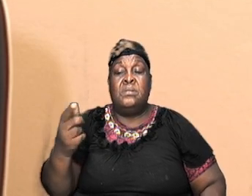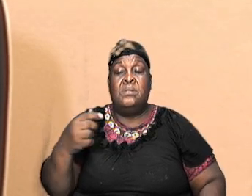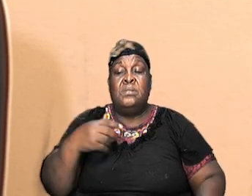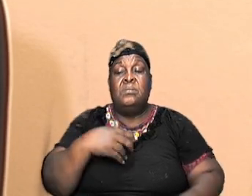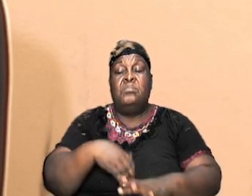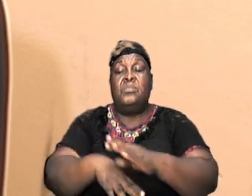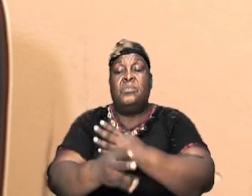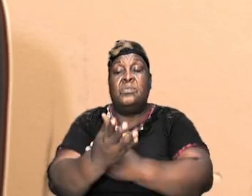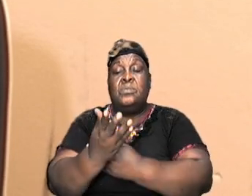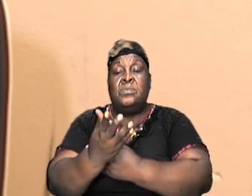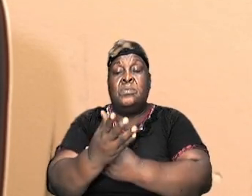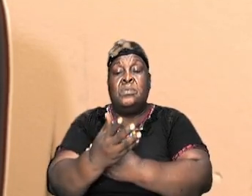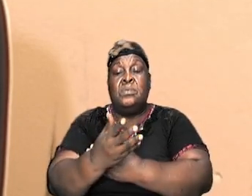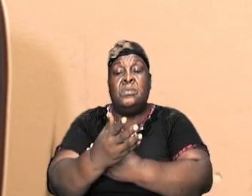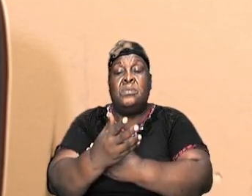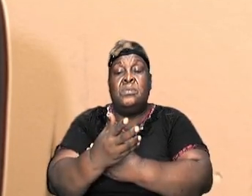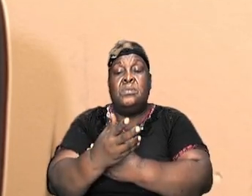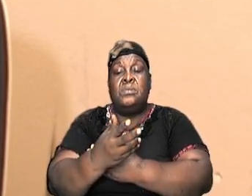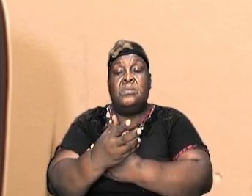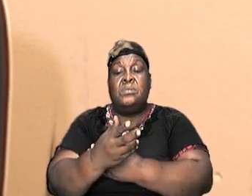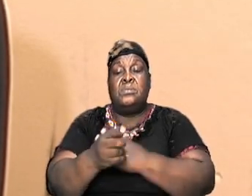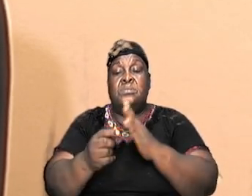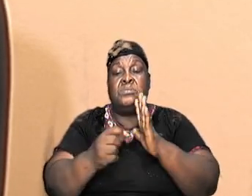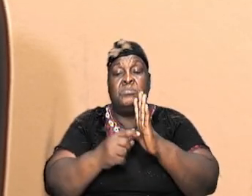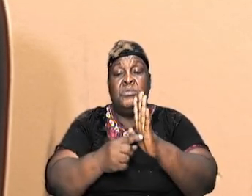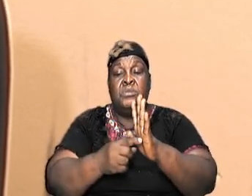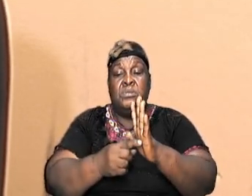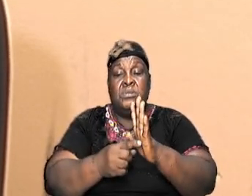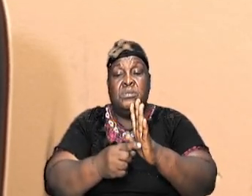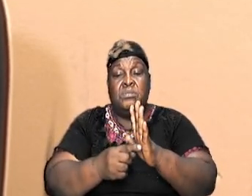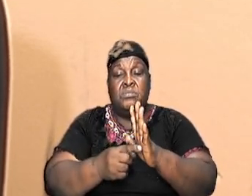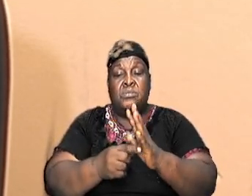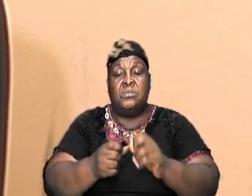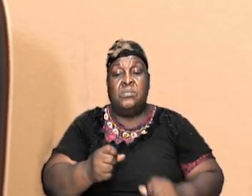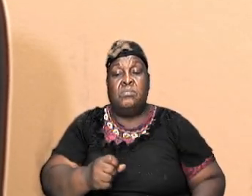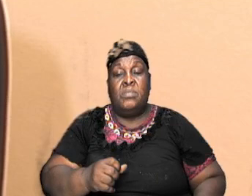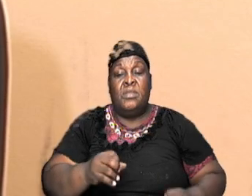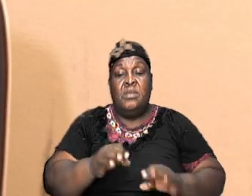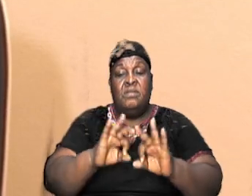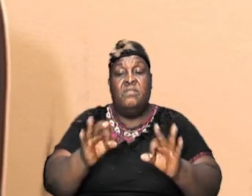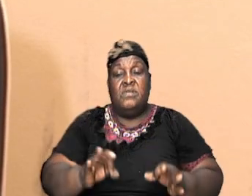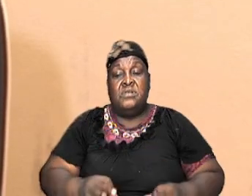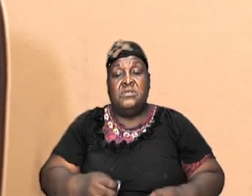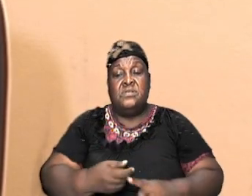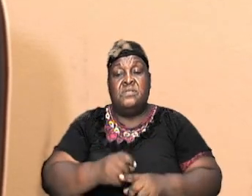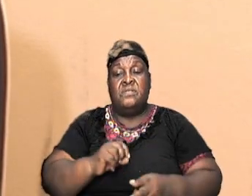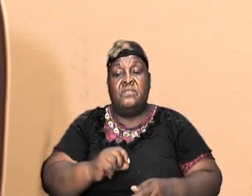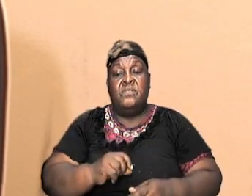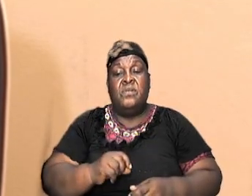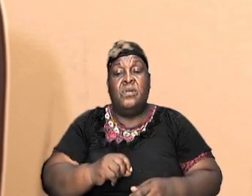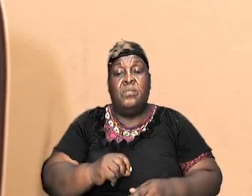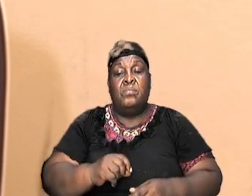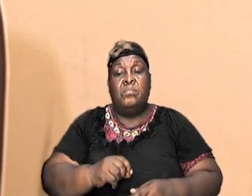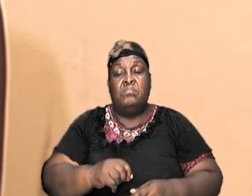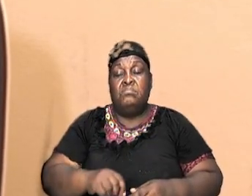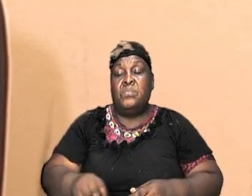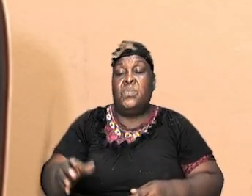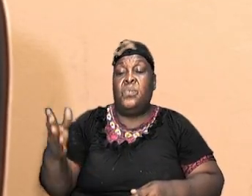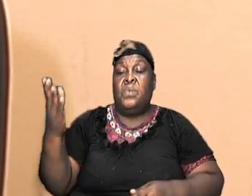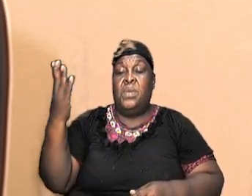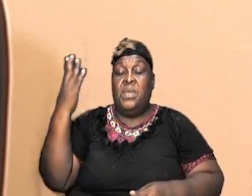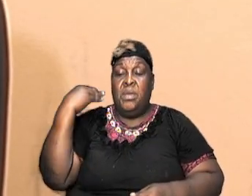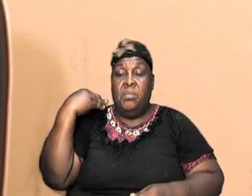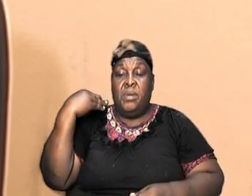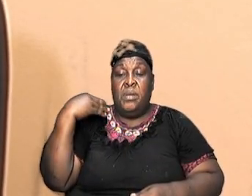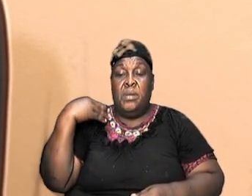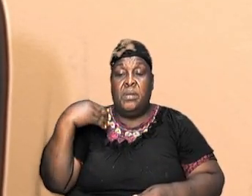having another event, you know, that's not an all day, but it's from 11 until to